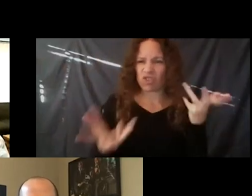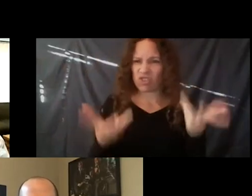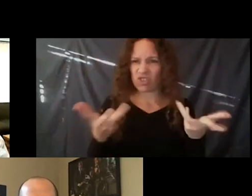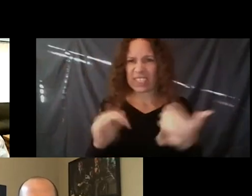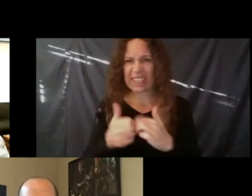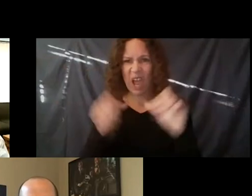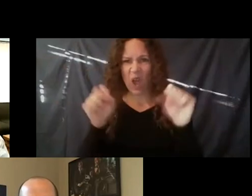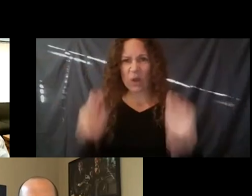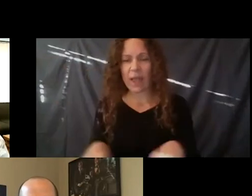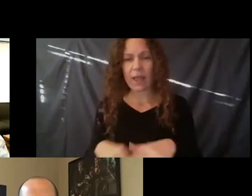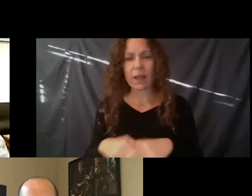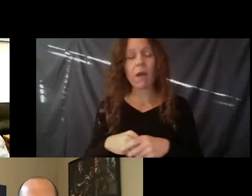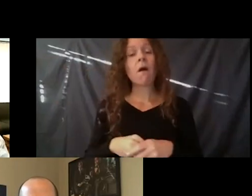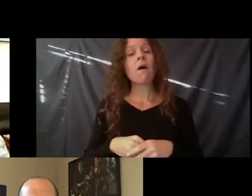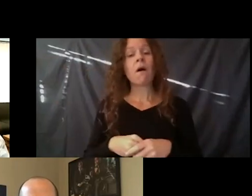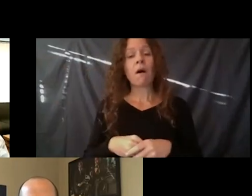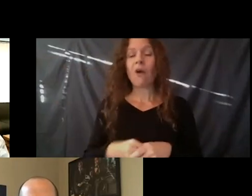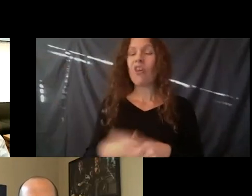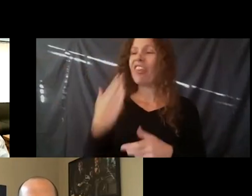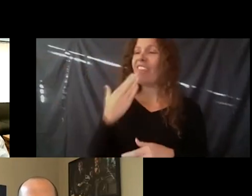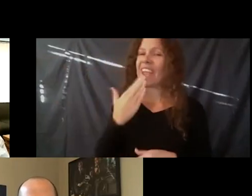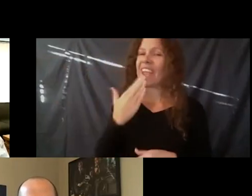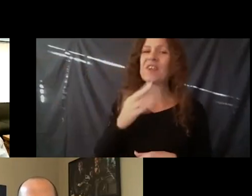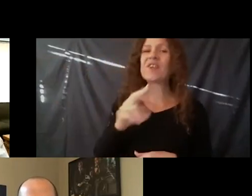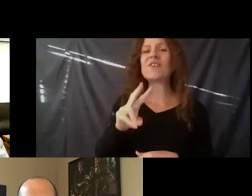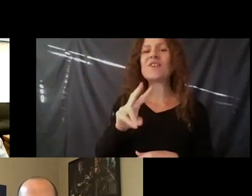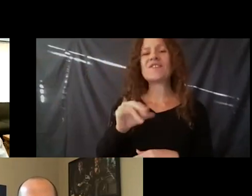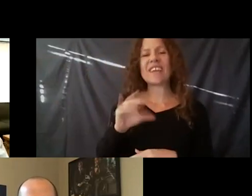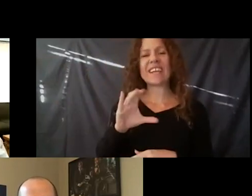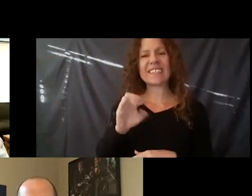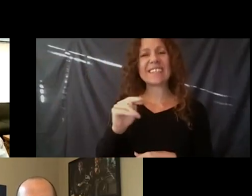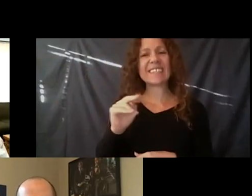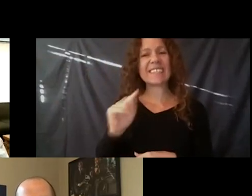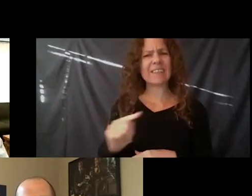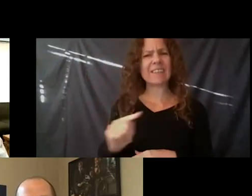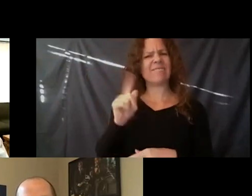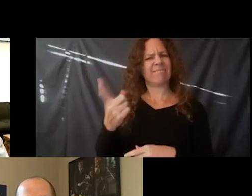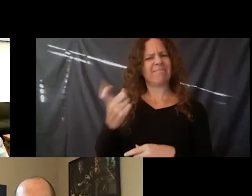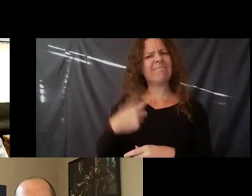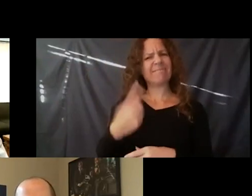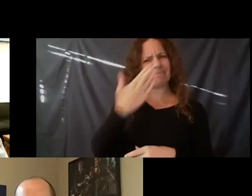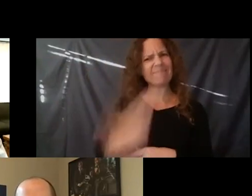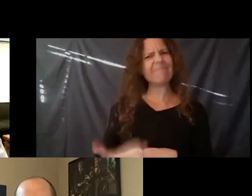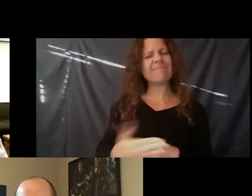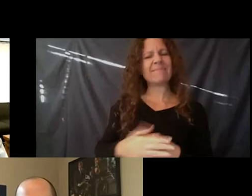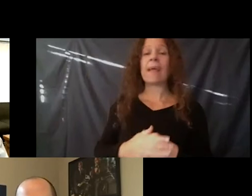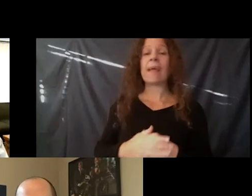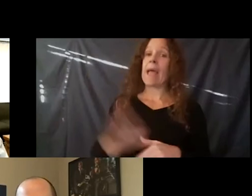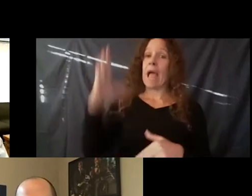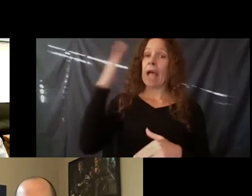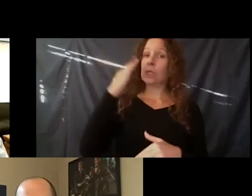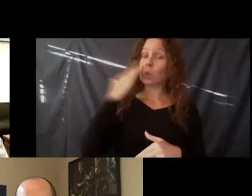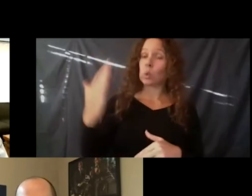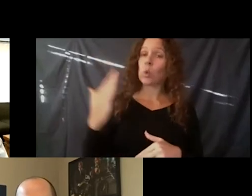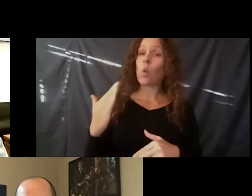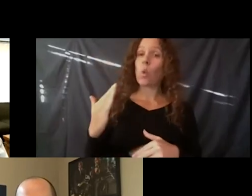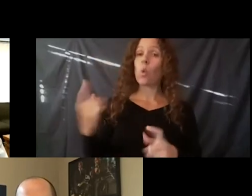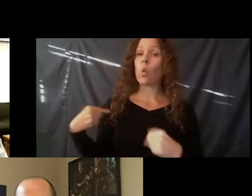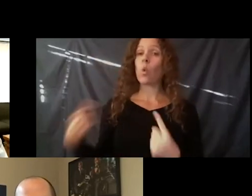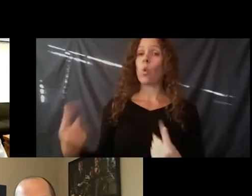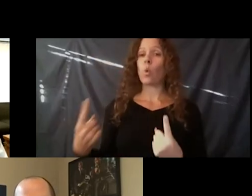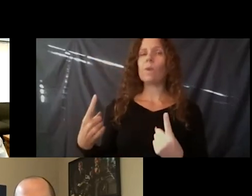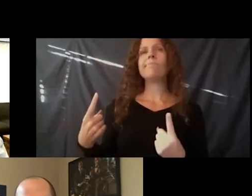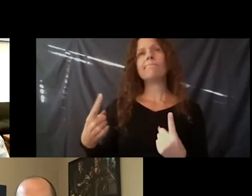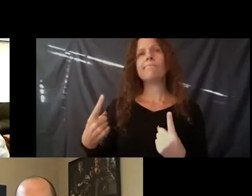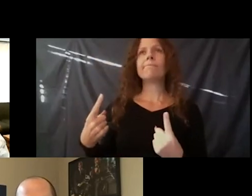really love that question. I just want to say that I know that we're still, I know that we, we're